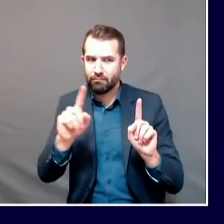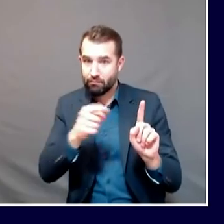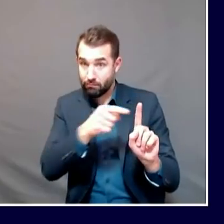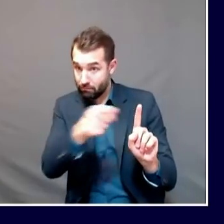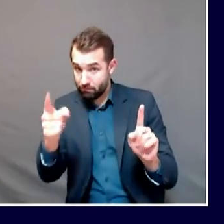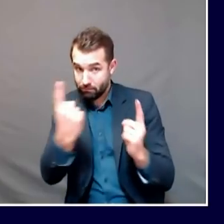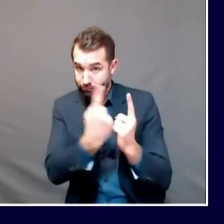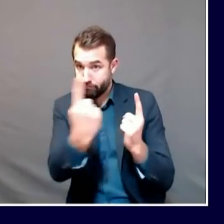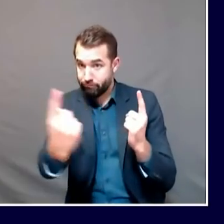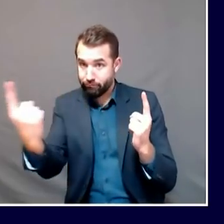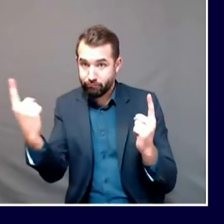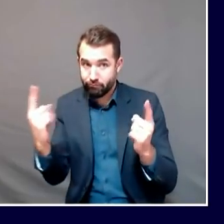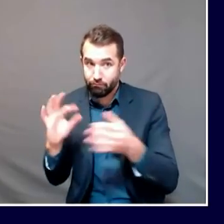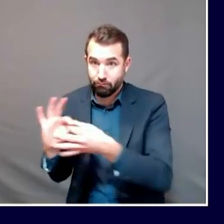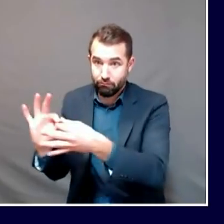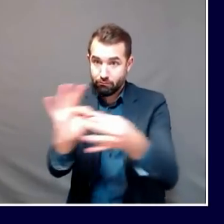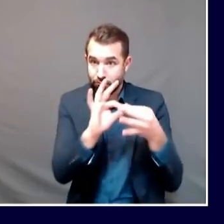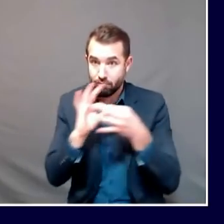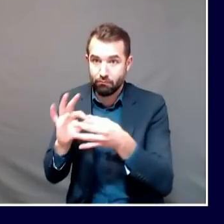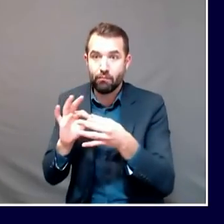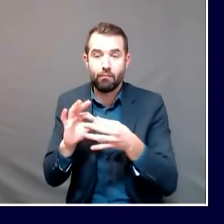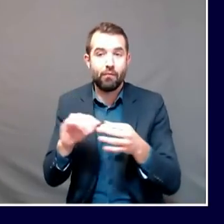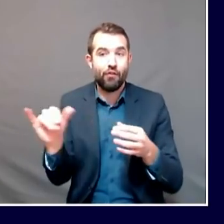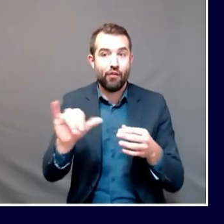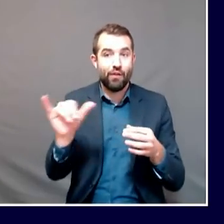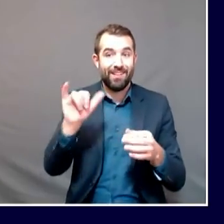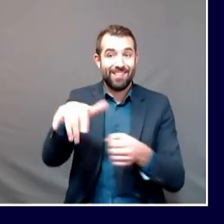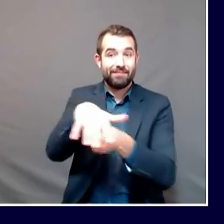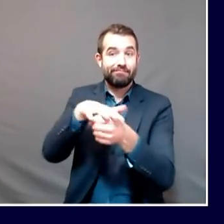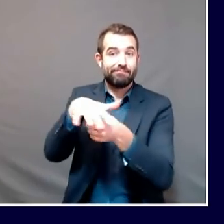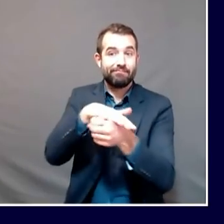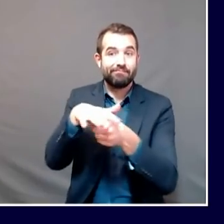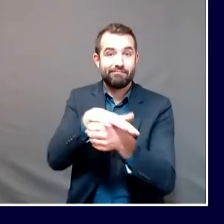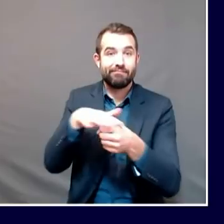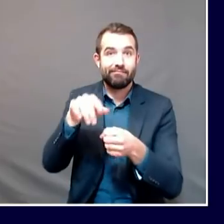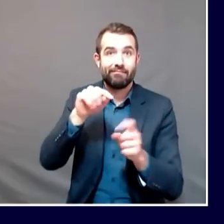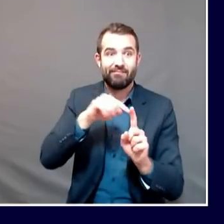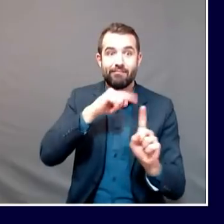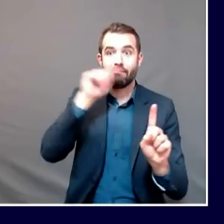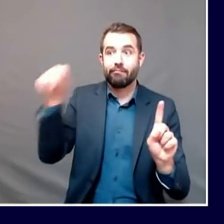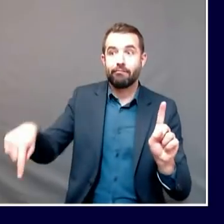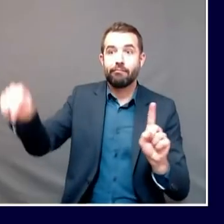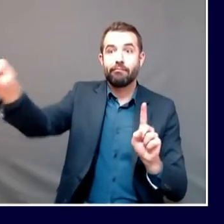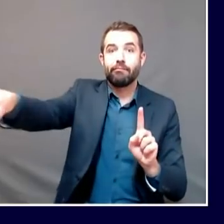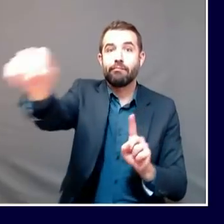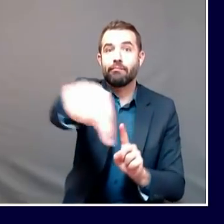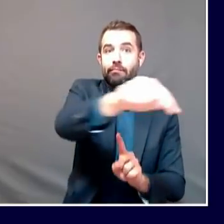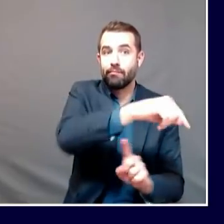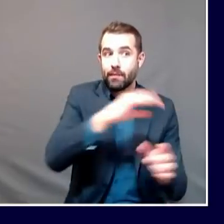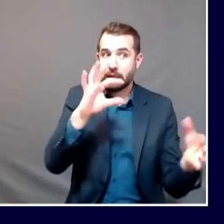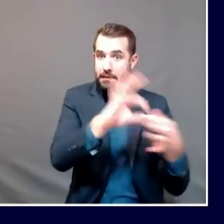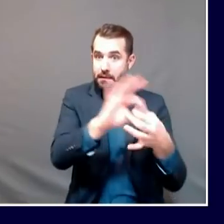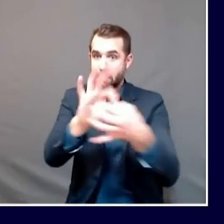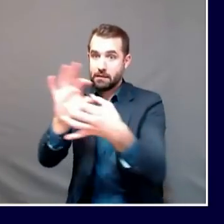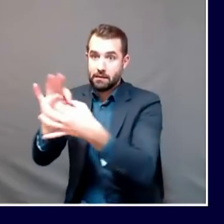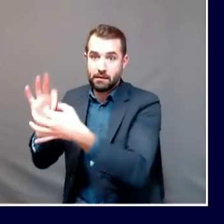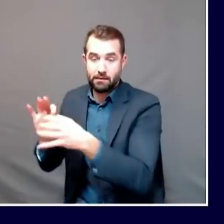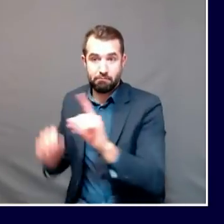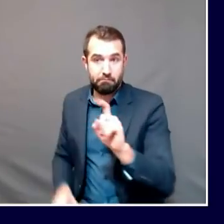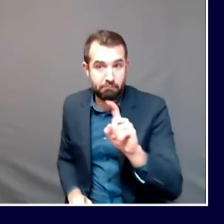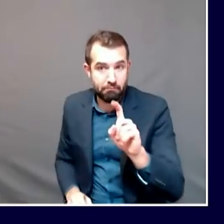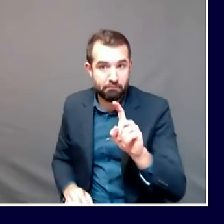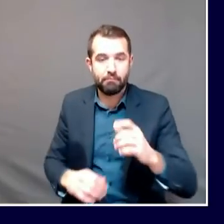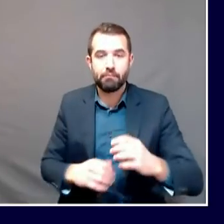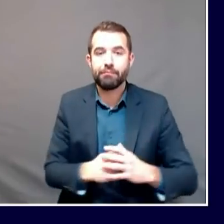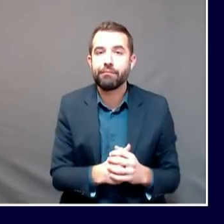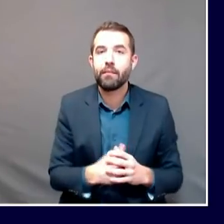in and around that area in the county. We are sadly aware of one individual who may have tragically passed. Can't confirm that